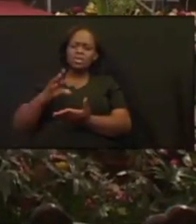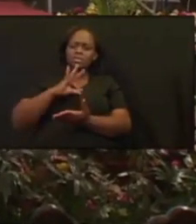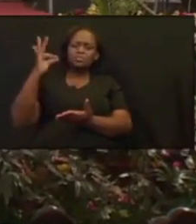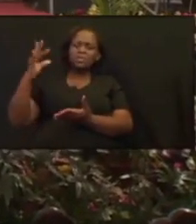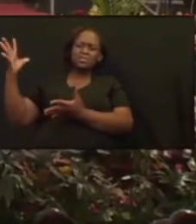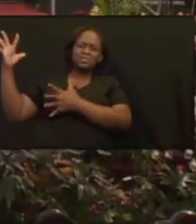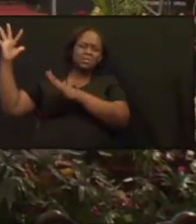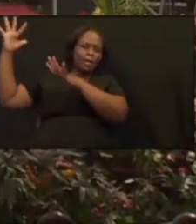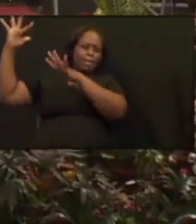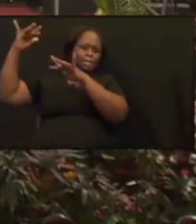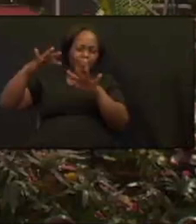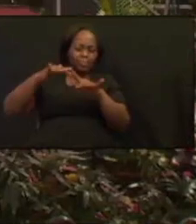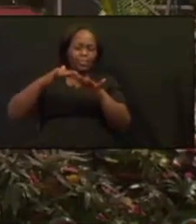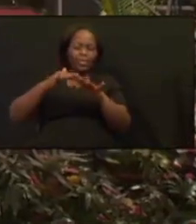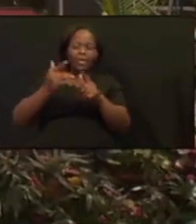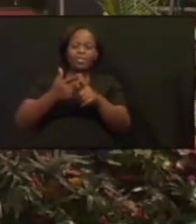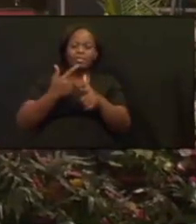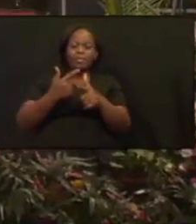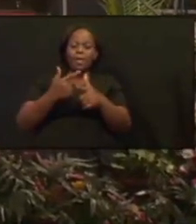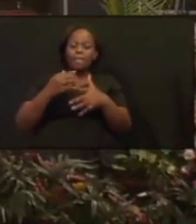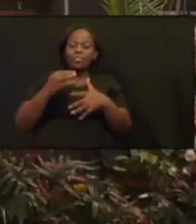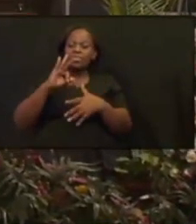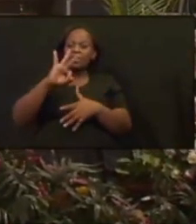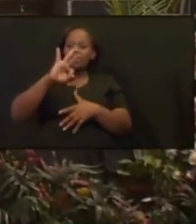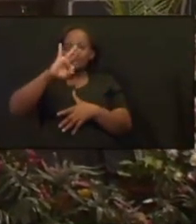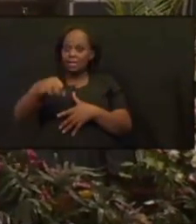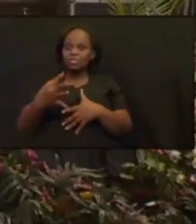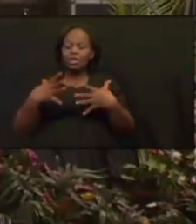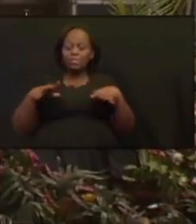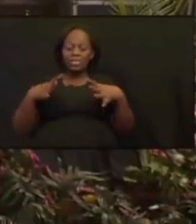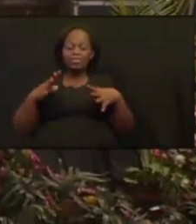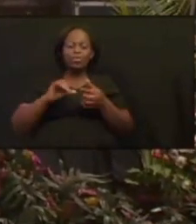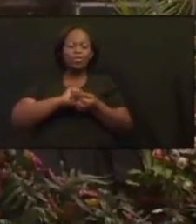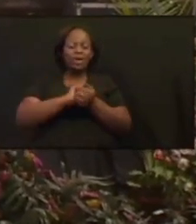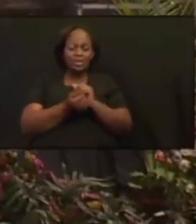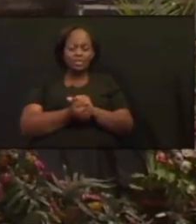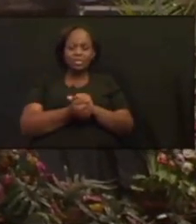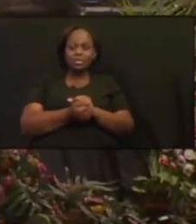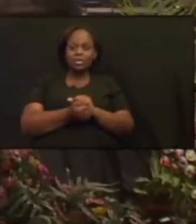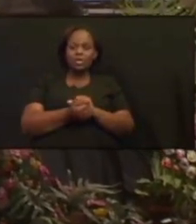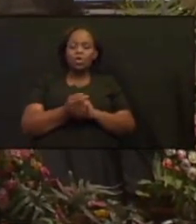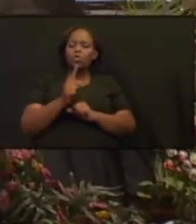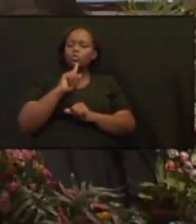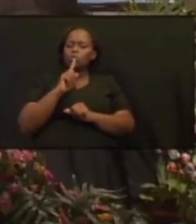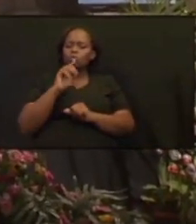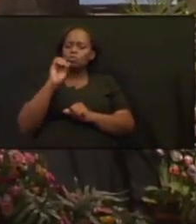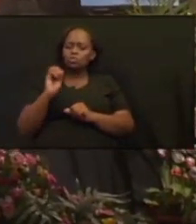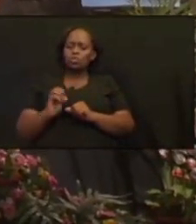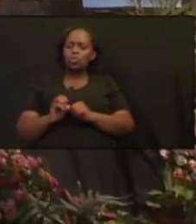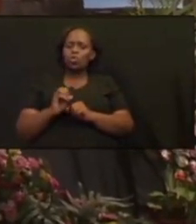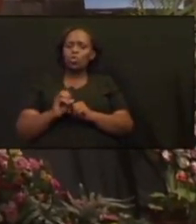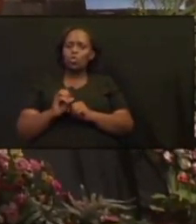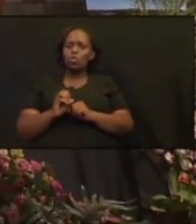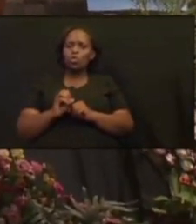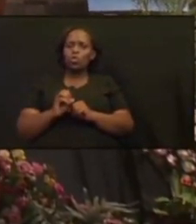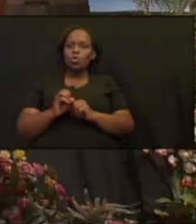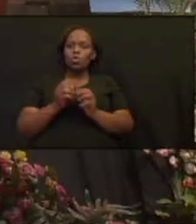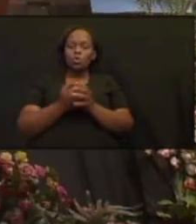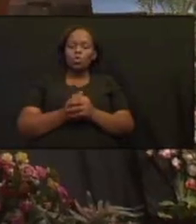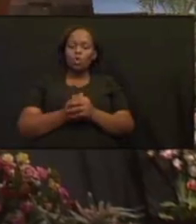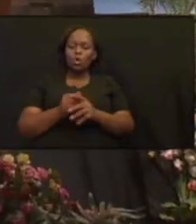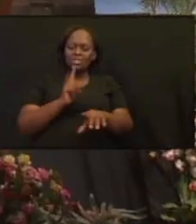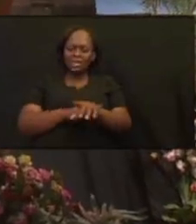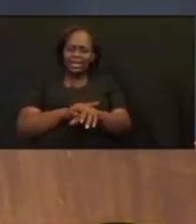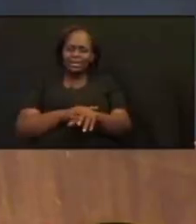So in order of priority, the spirit of revival would draw the hearts of men back to the cross. Oh,